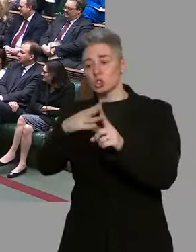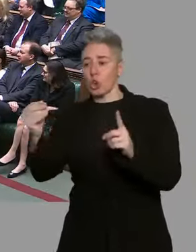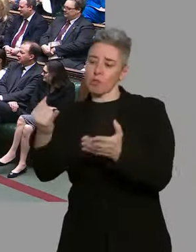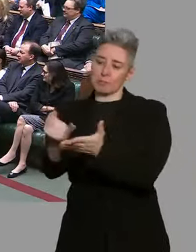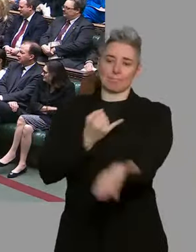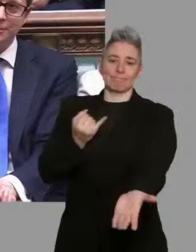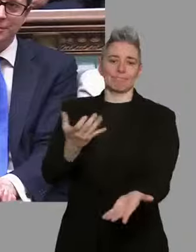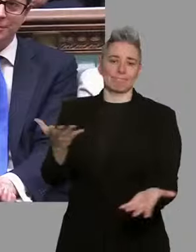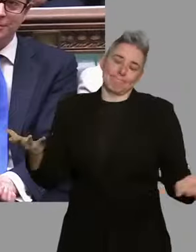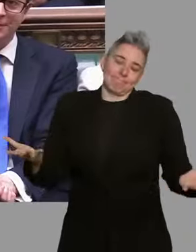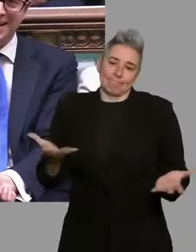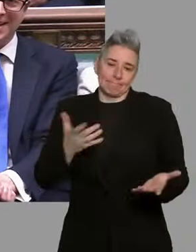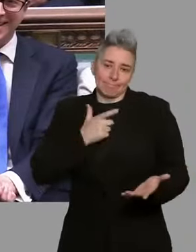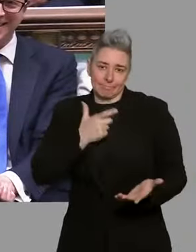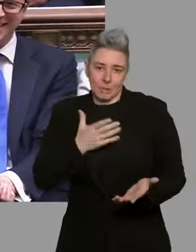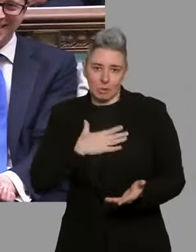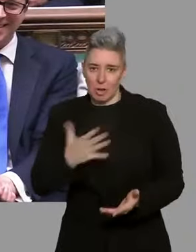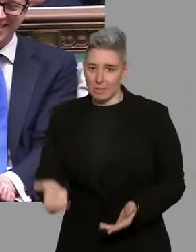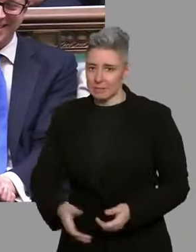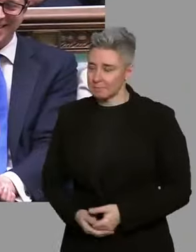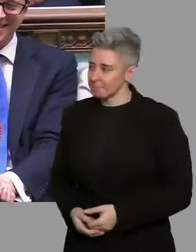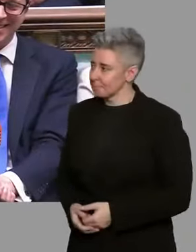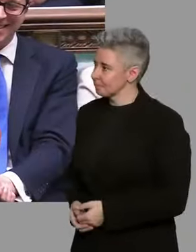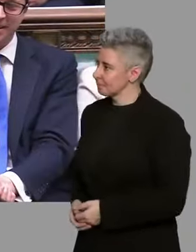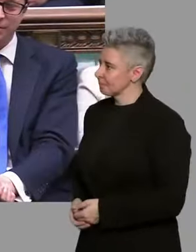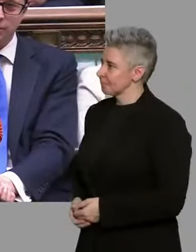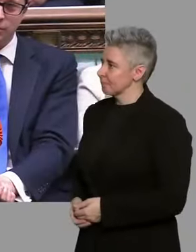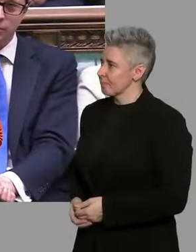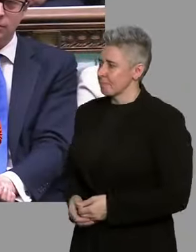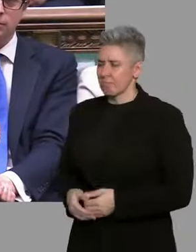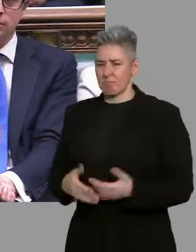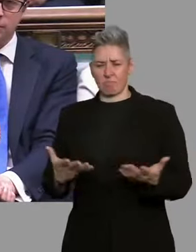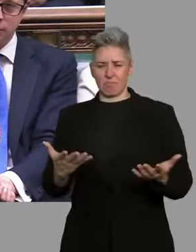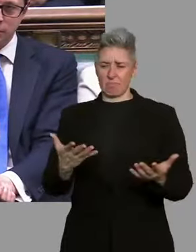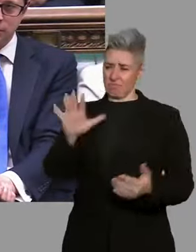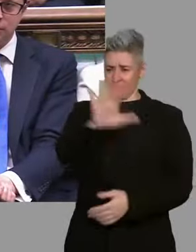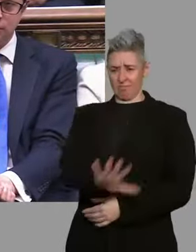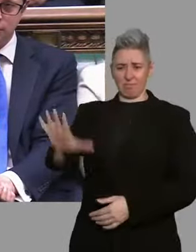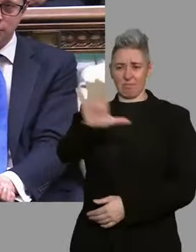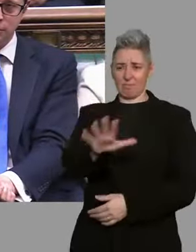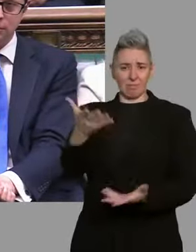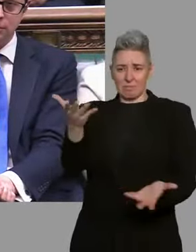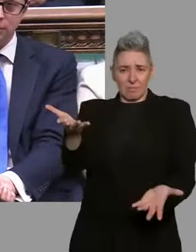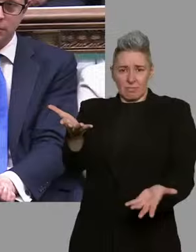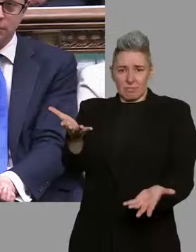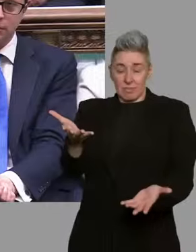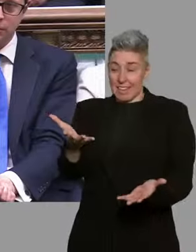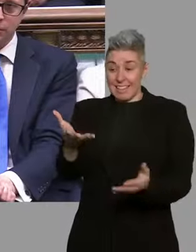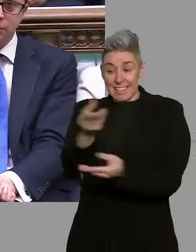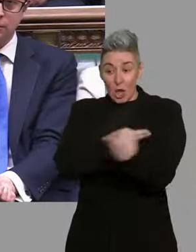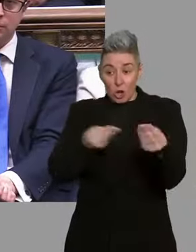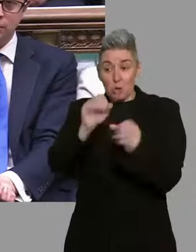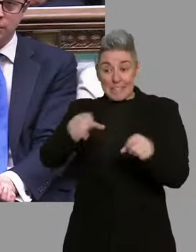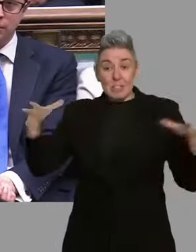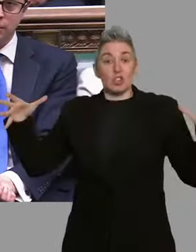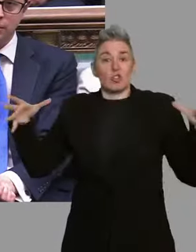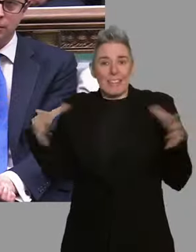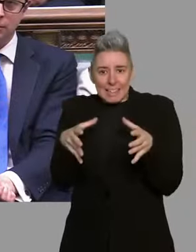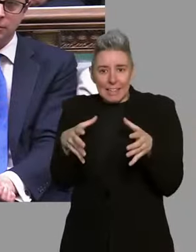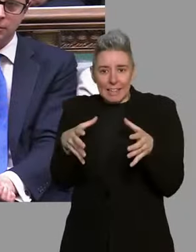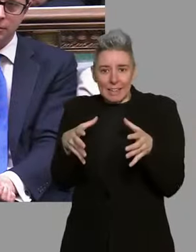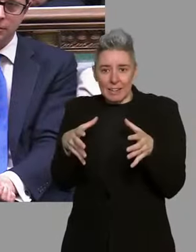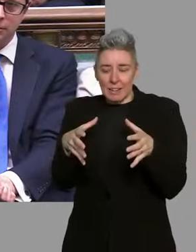Mr. Speaker, I don't know what world he's living in. The economy is shrinking, and they did not think this jobs tax through or who it would